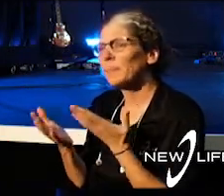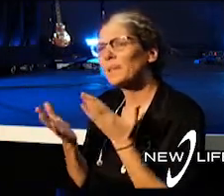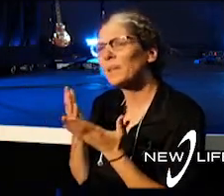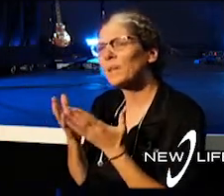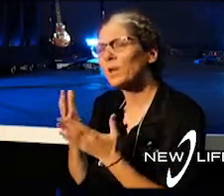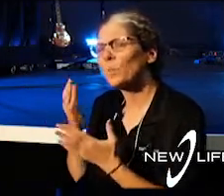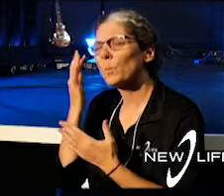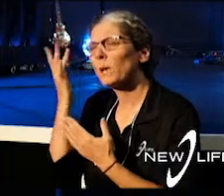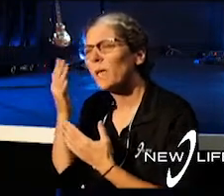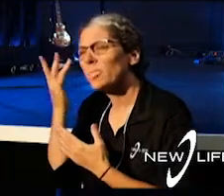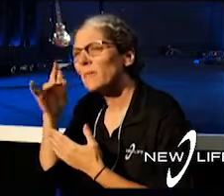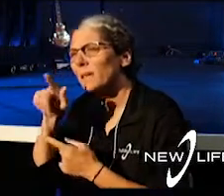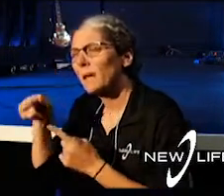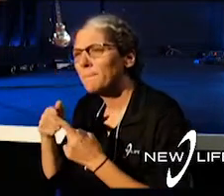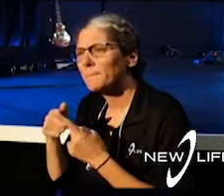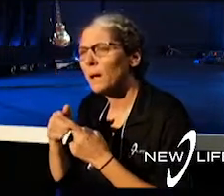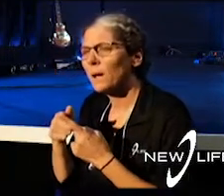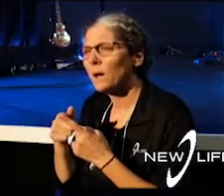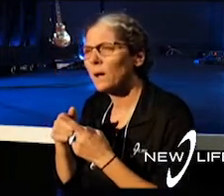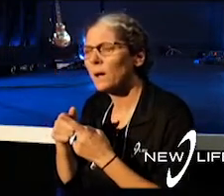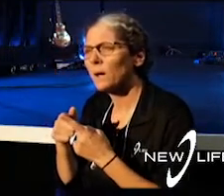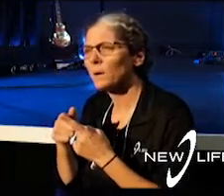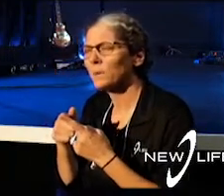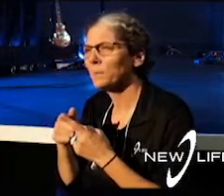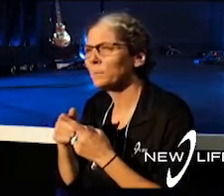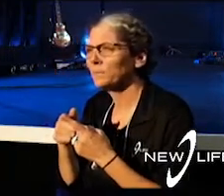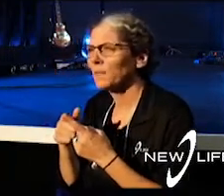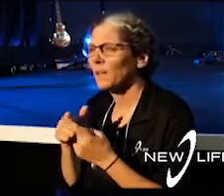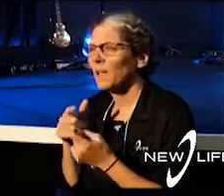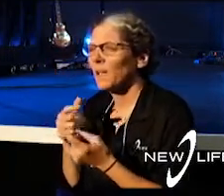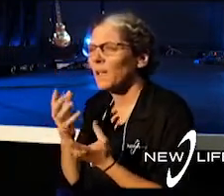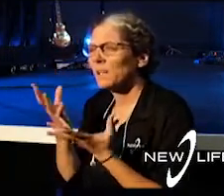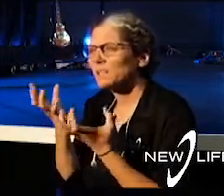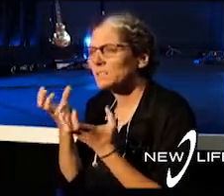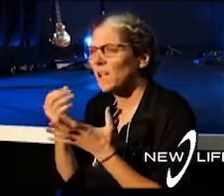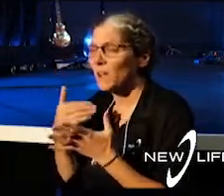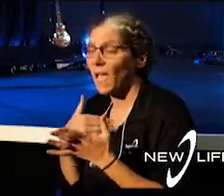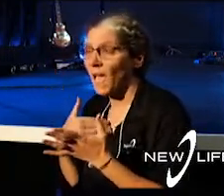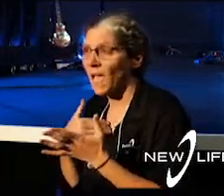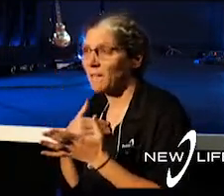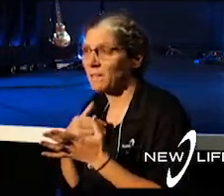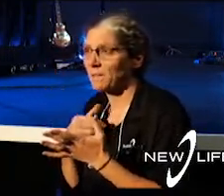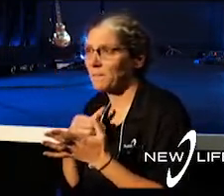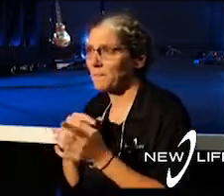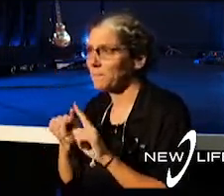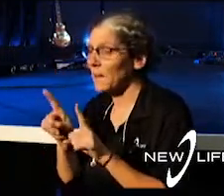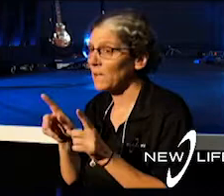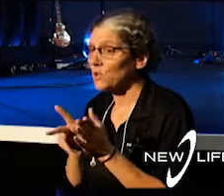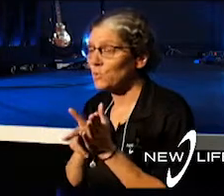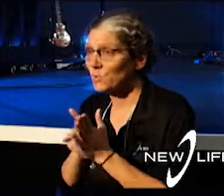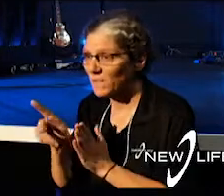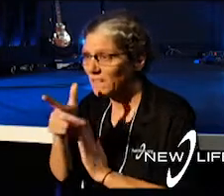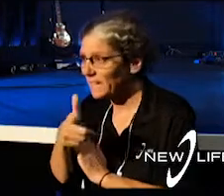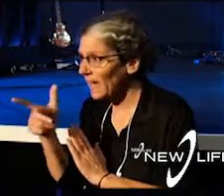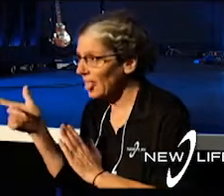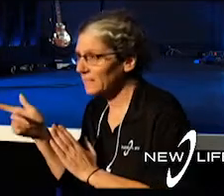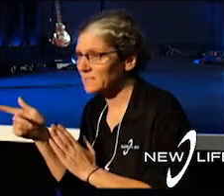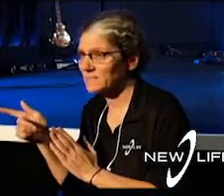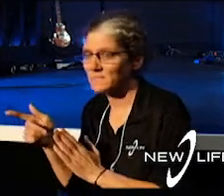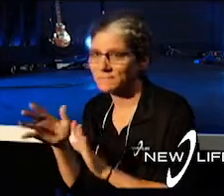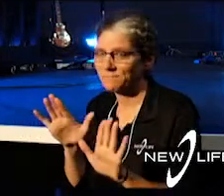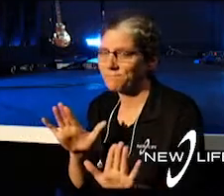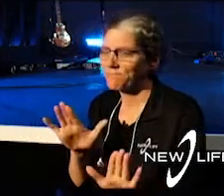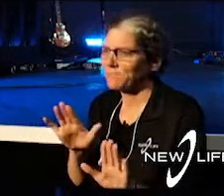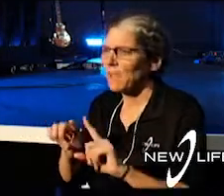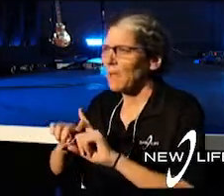about 99% of you are going, oh, thank goodness, he's not talking about me. He's only talking about killers. And I'm making a joke. I don't know if any of you are actually murderers in the room, by the way.